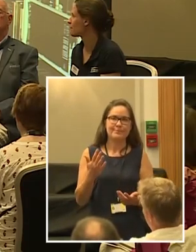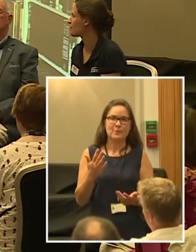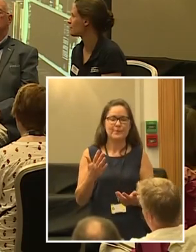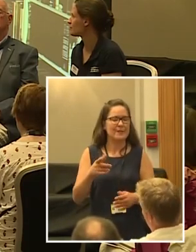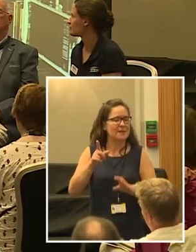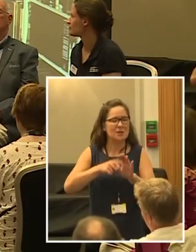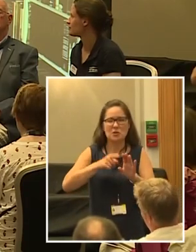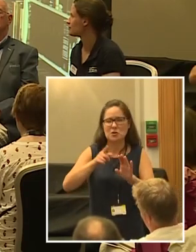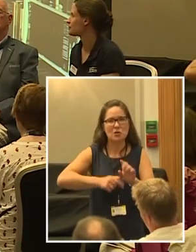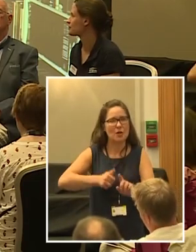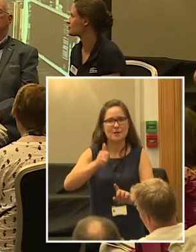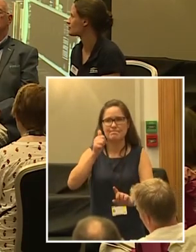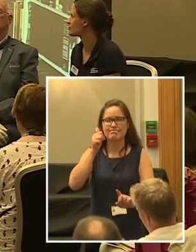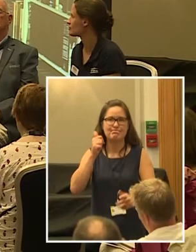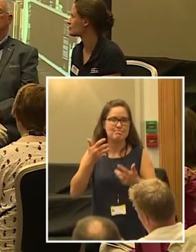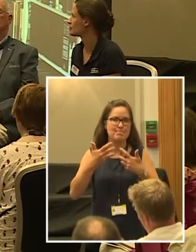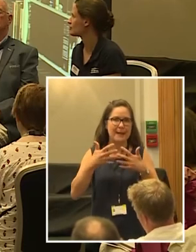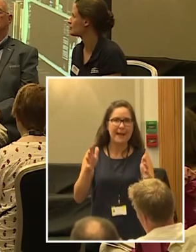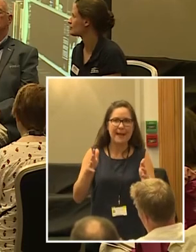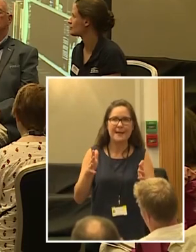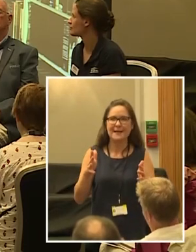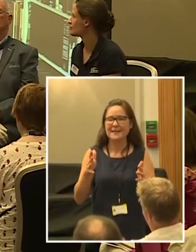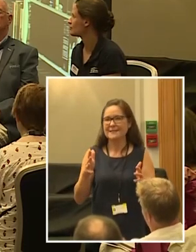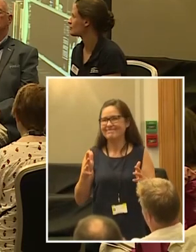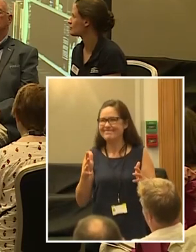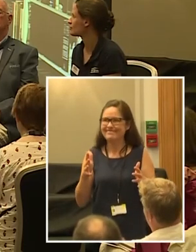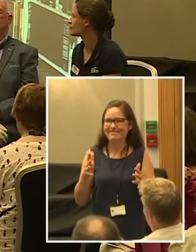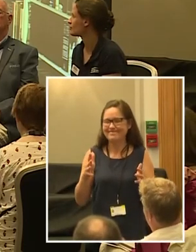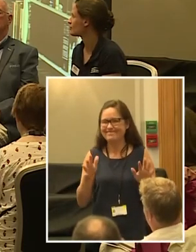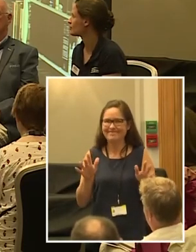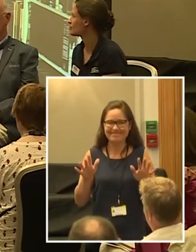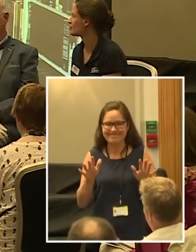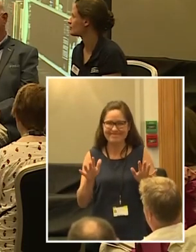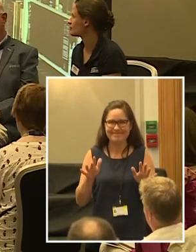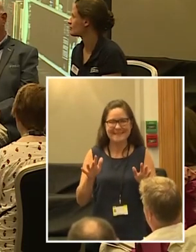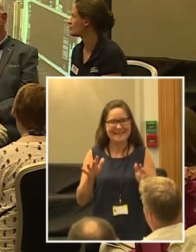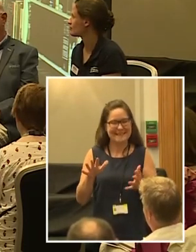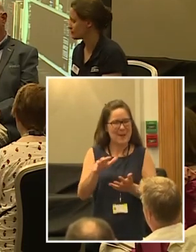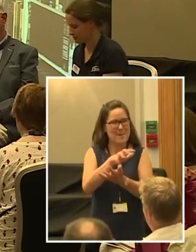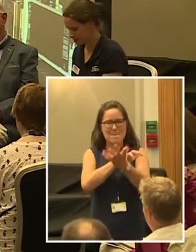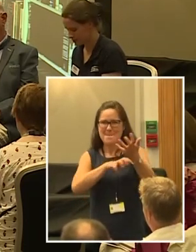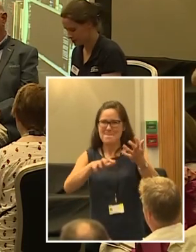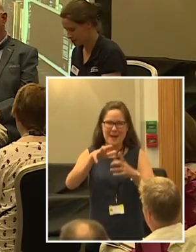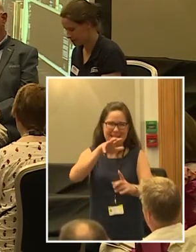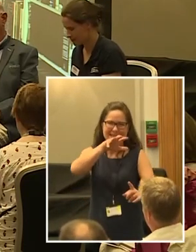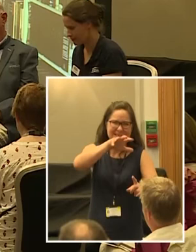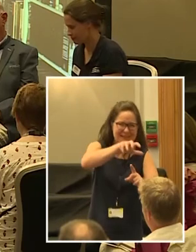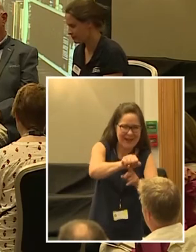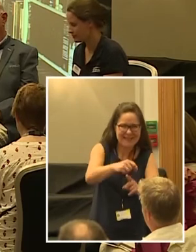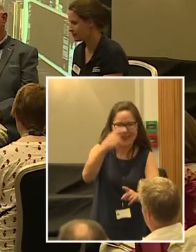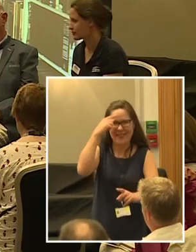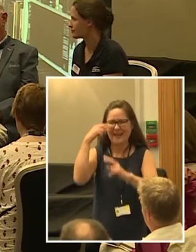ago, there was a lot of myth or confused diagnosis of various inherited retinal